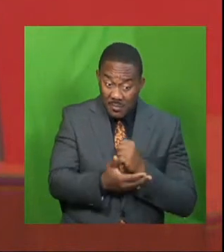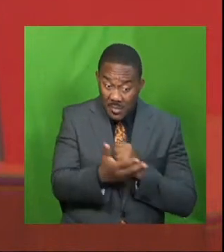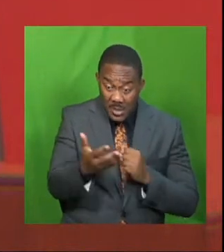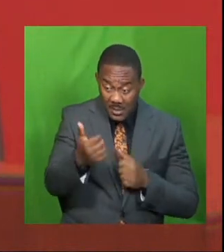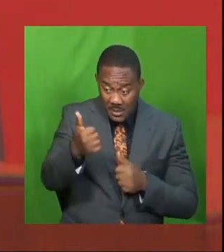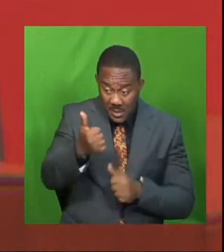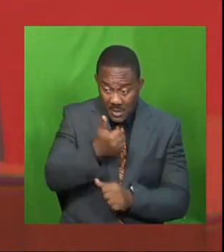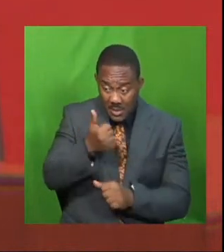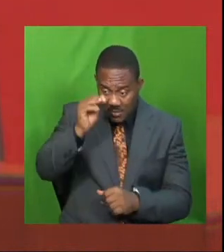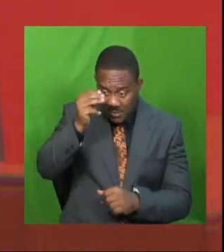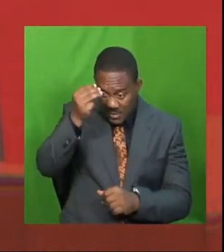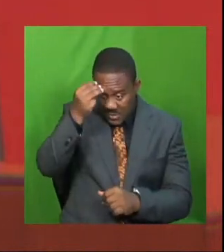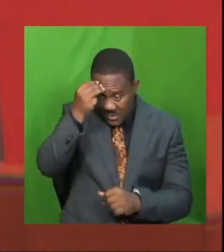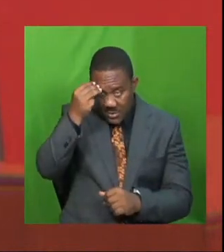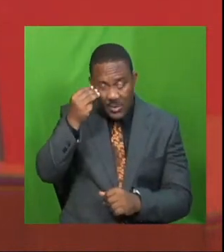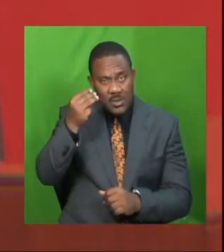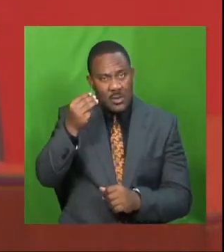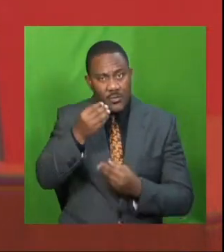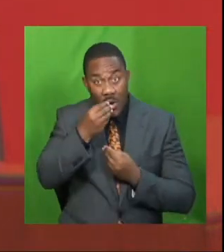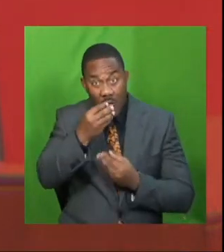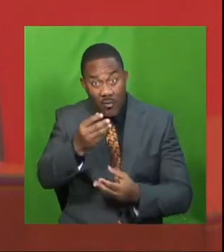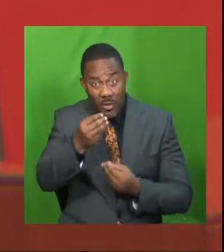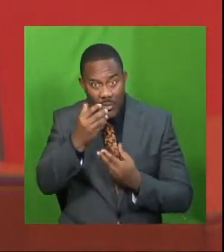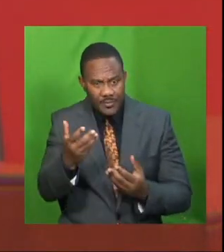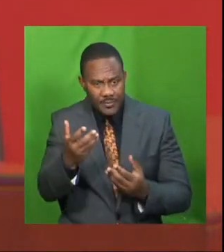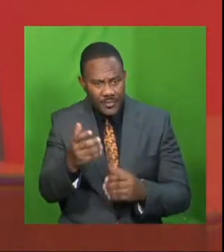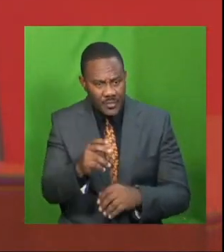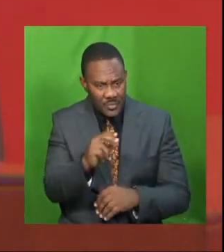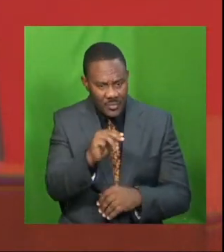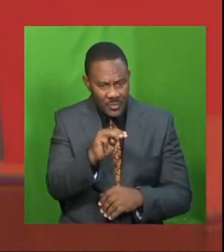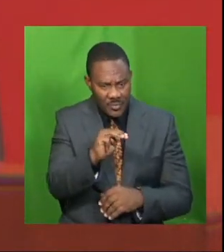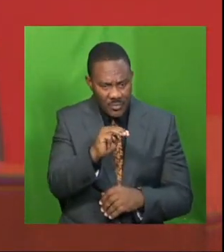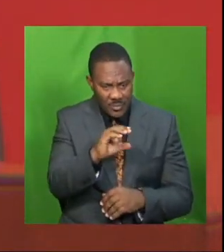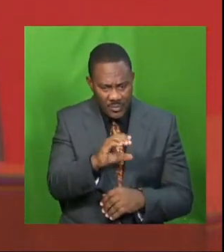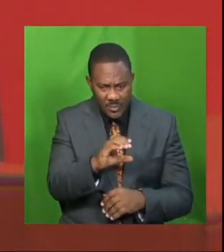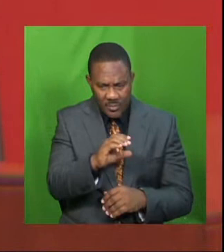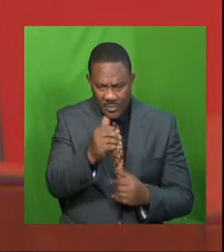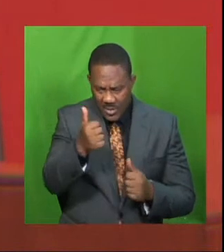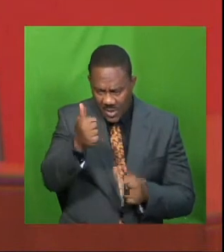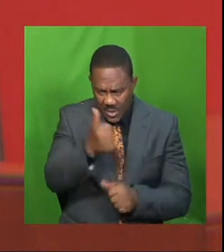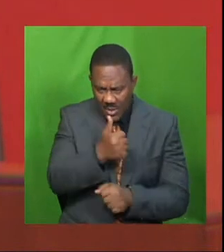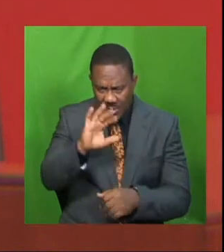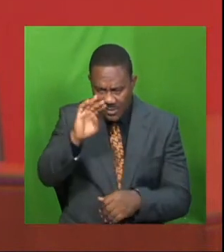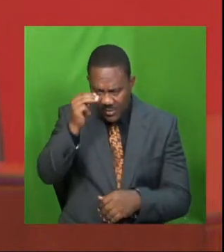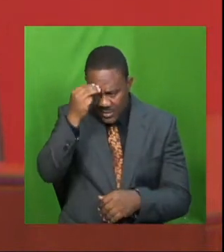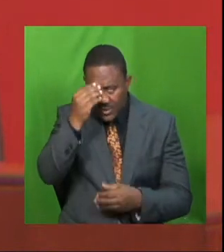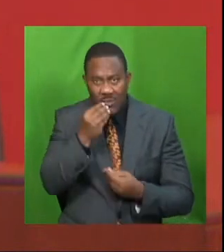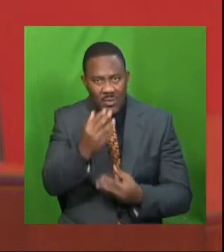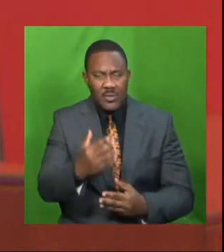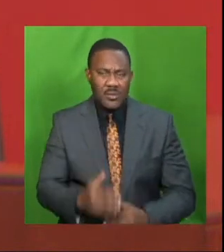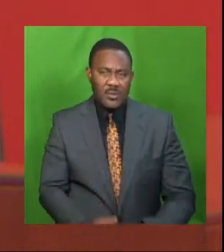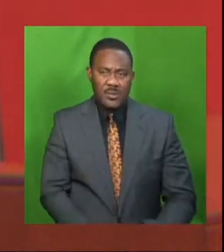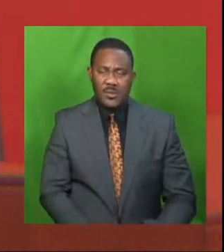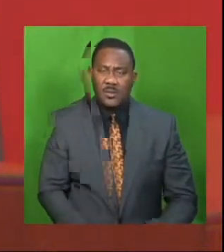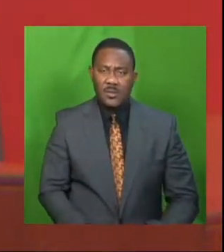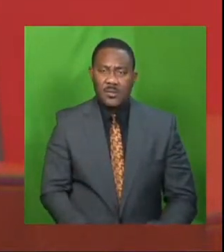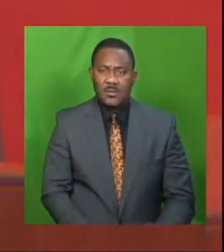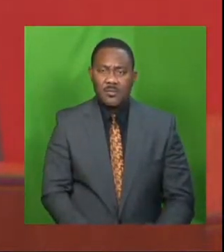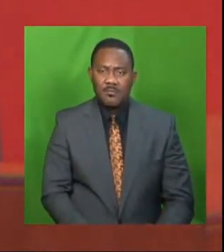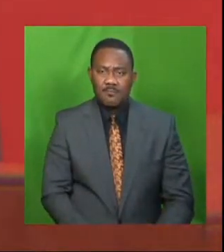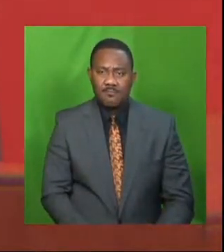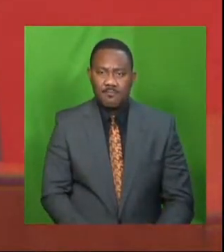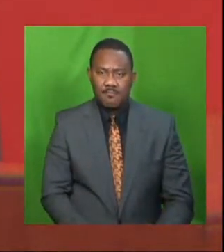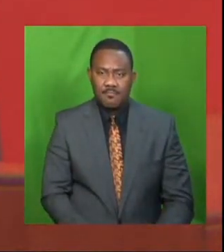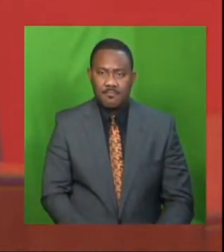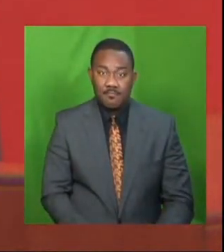that the National Media Commission is under the Ministry of Information. I see you as